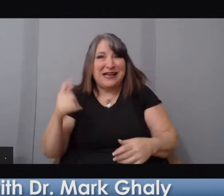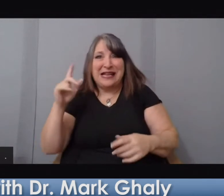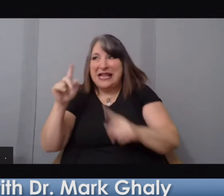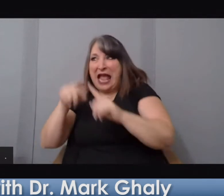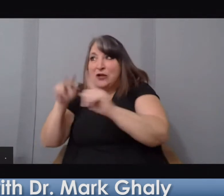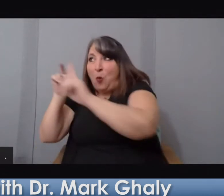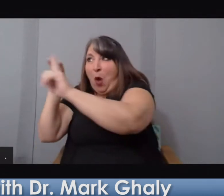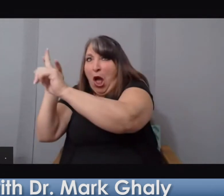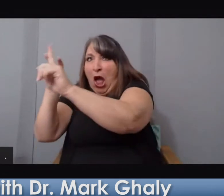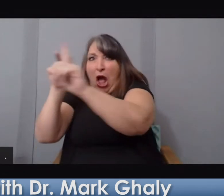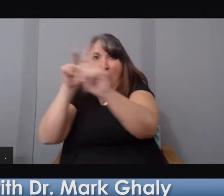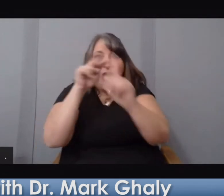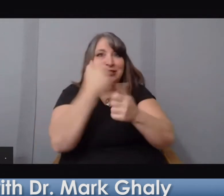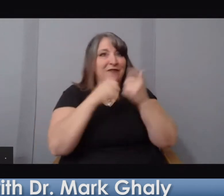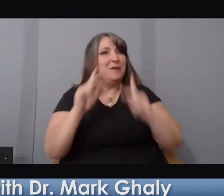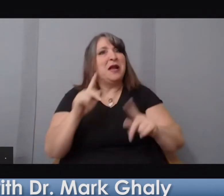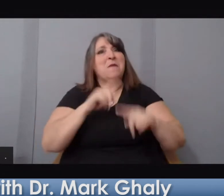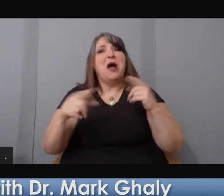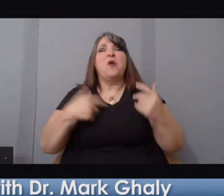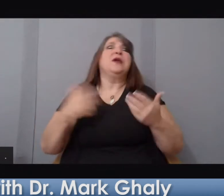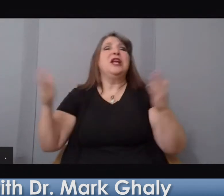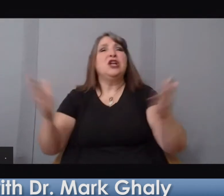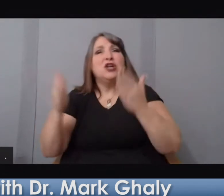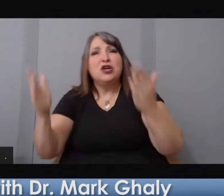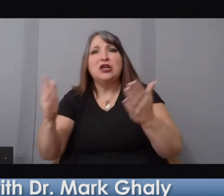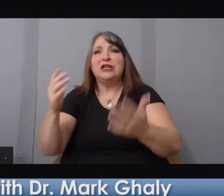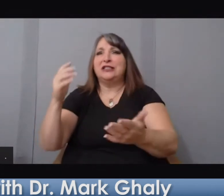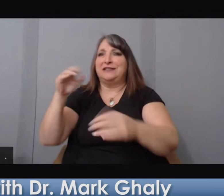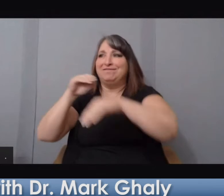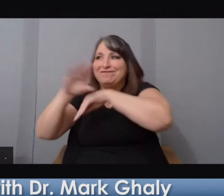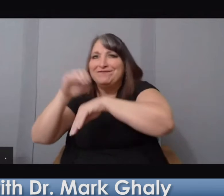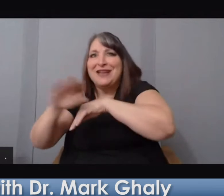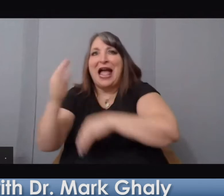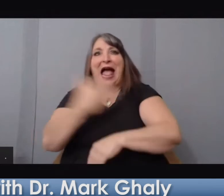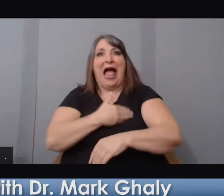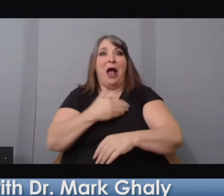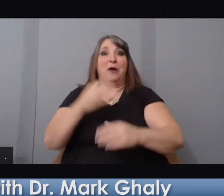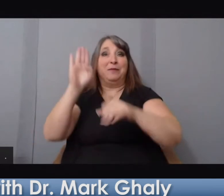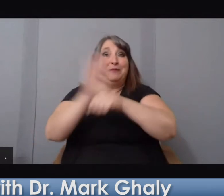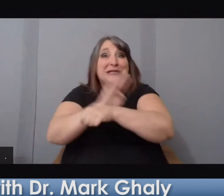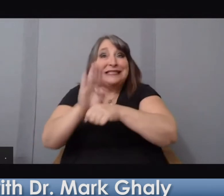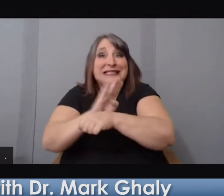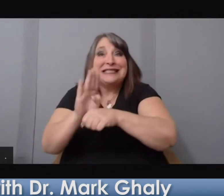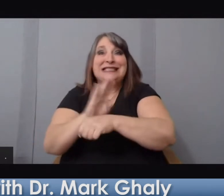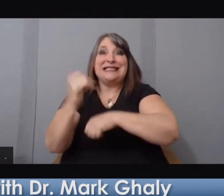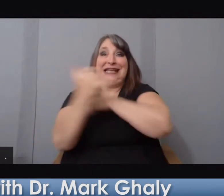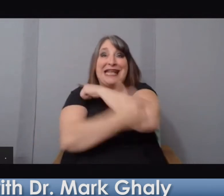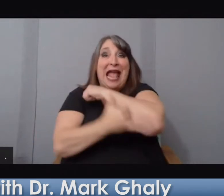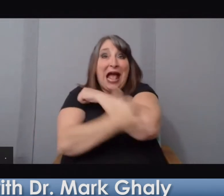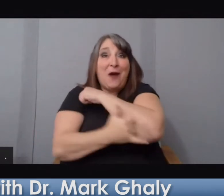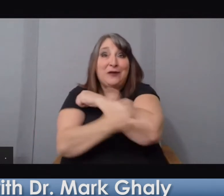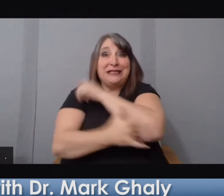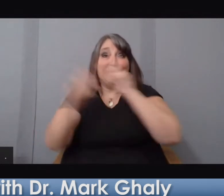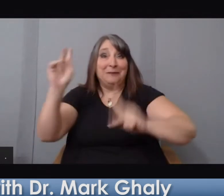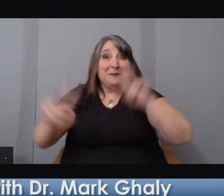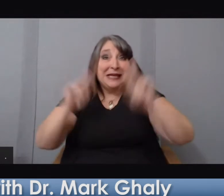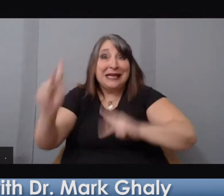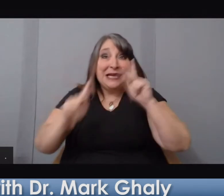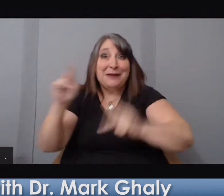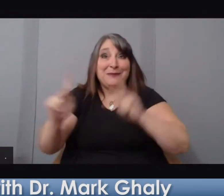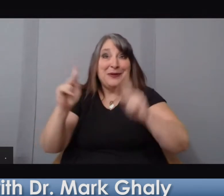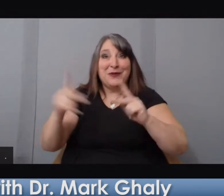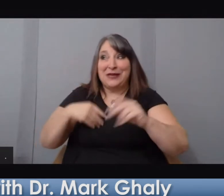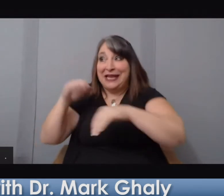entities, businesses, counties, individuals is the favored approach. And we certainly hope that the